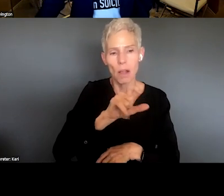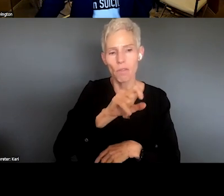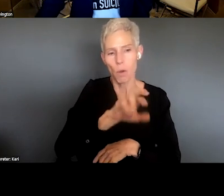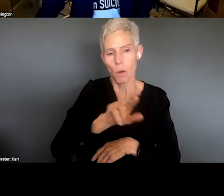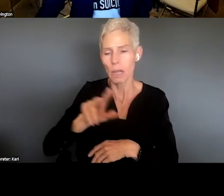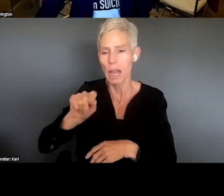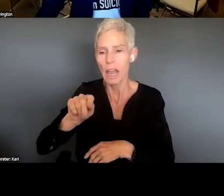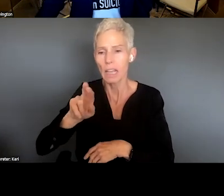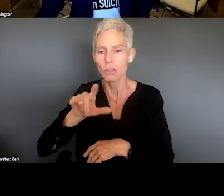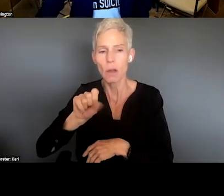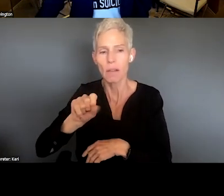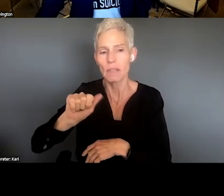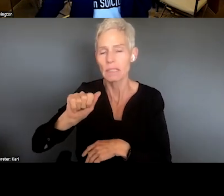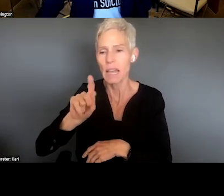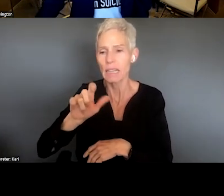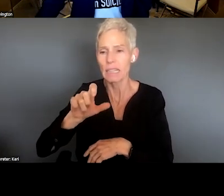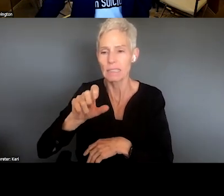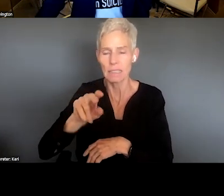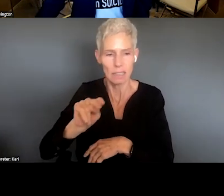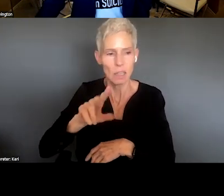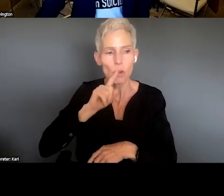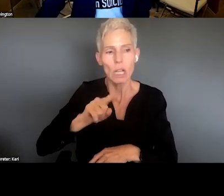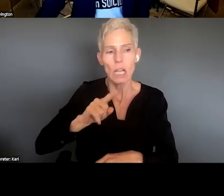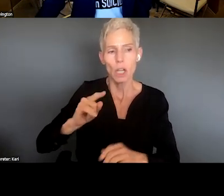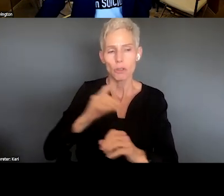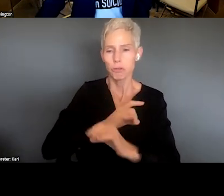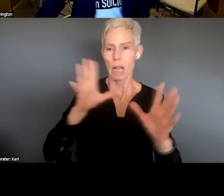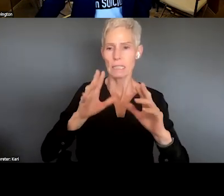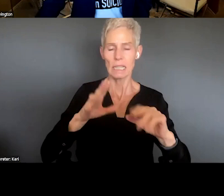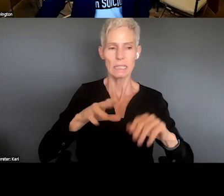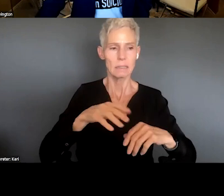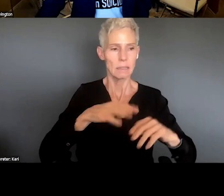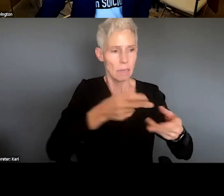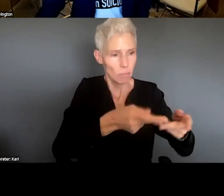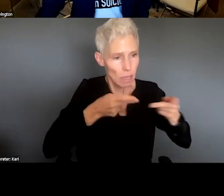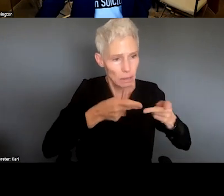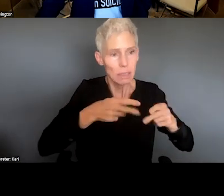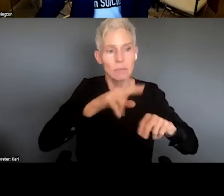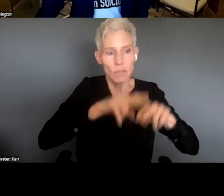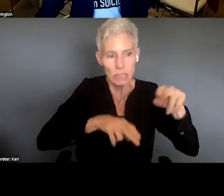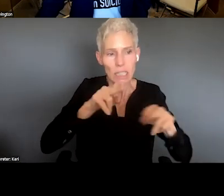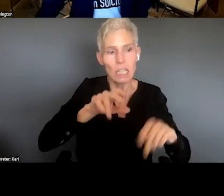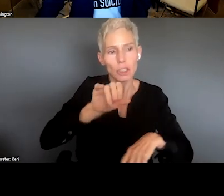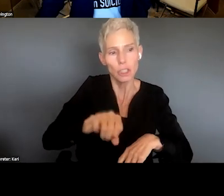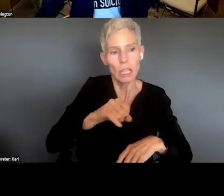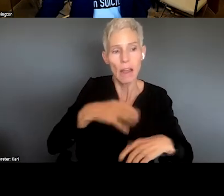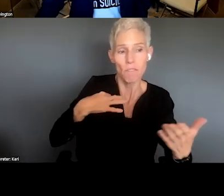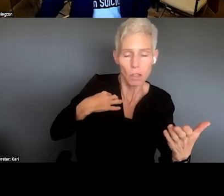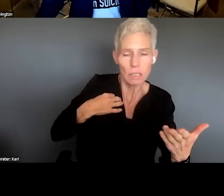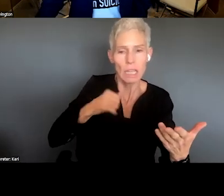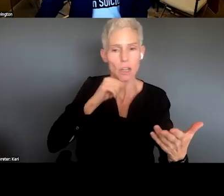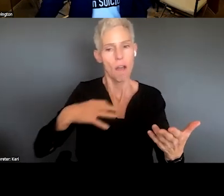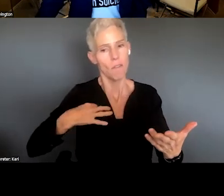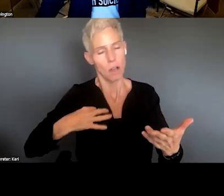facilities should receive voluntary and involuntary referrals, and Margie took the affirmative on that.